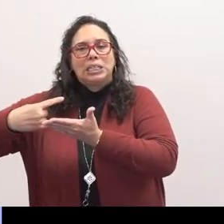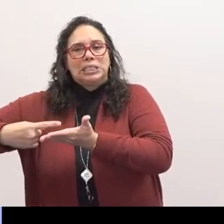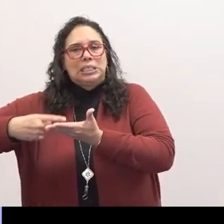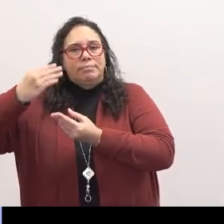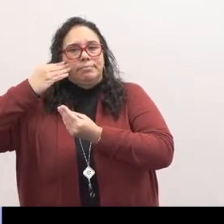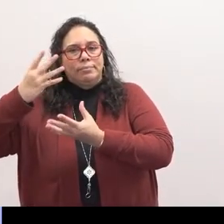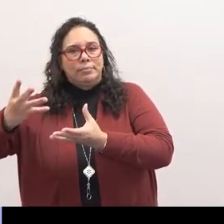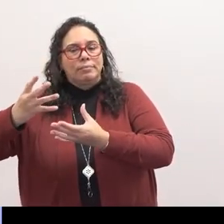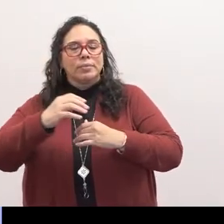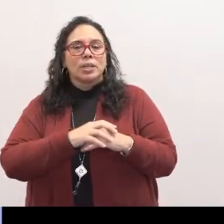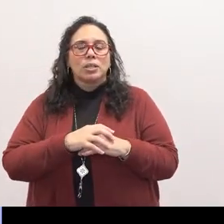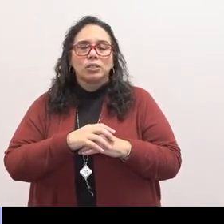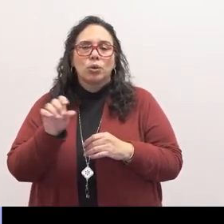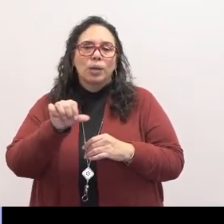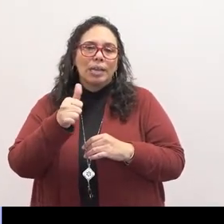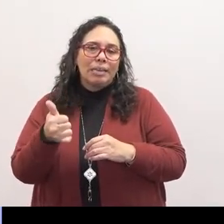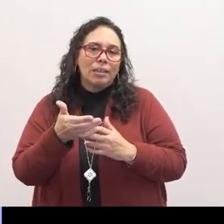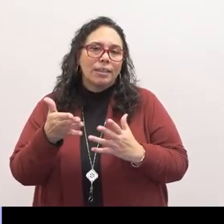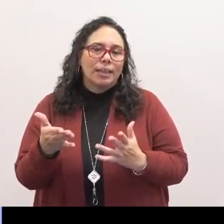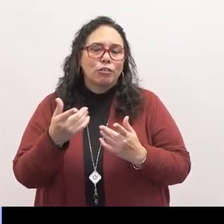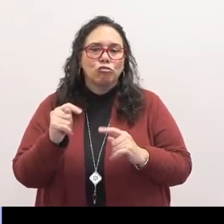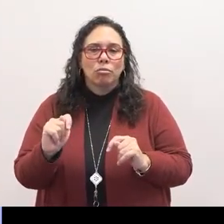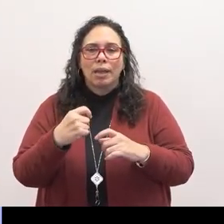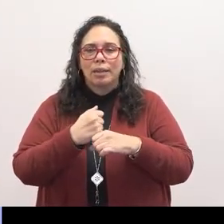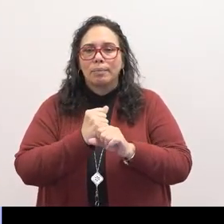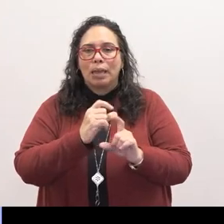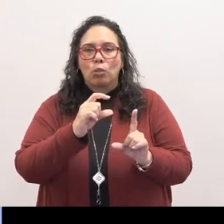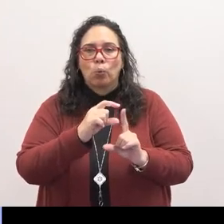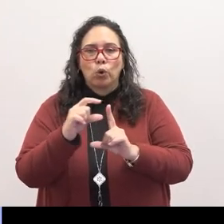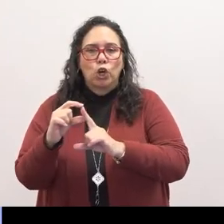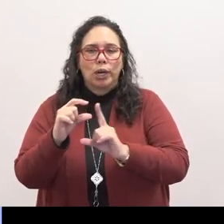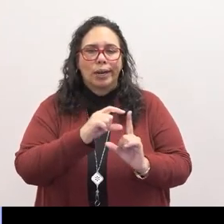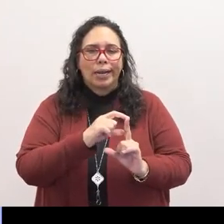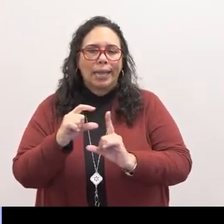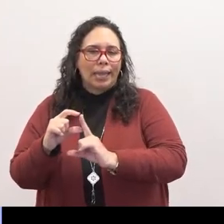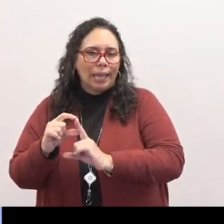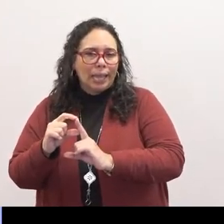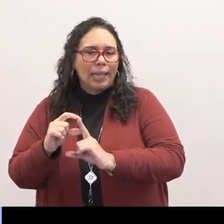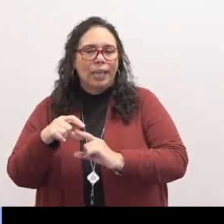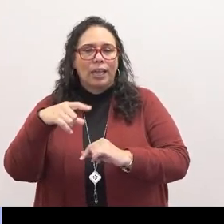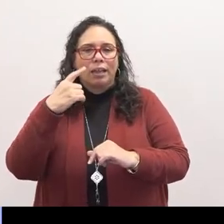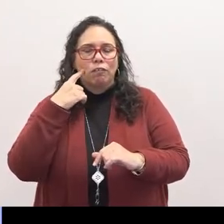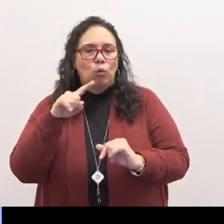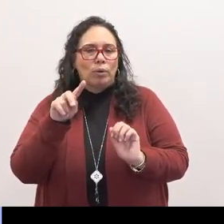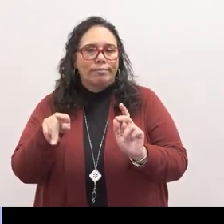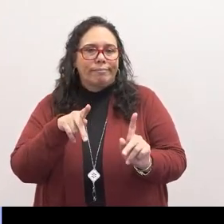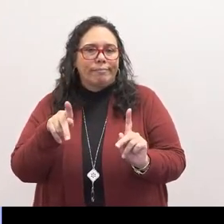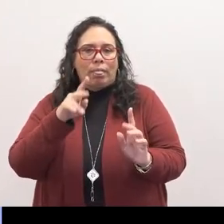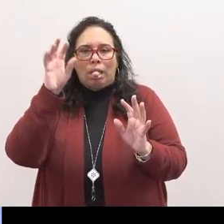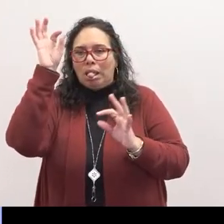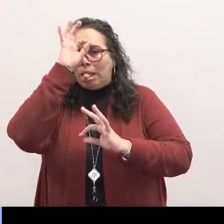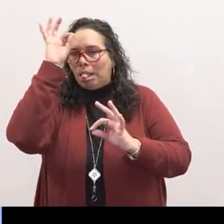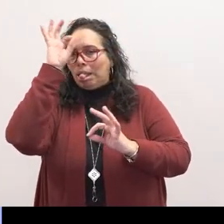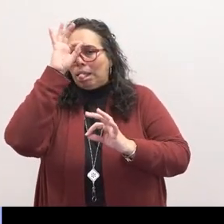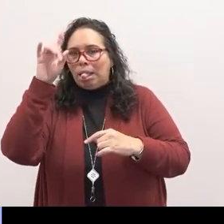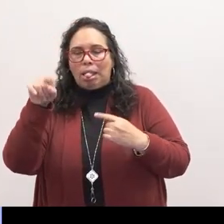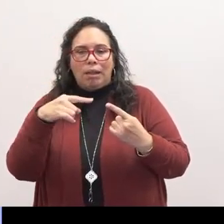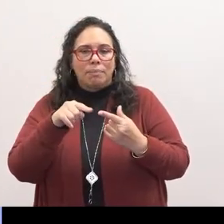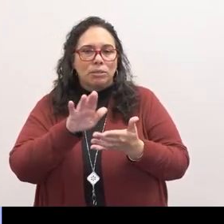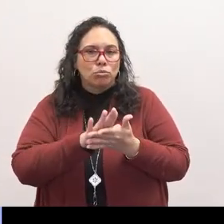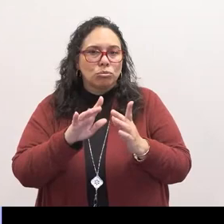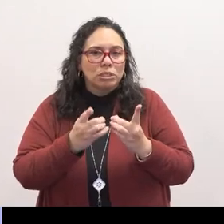just make the wording in a way that is for a member of the public who knows nothing about the school